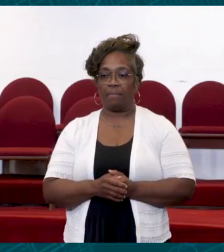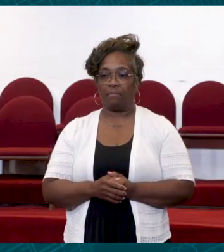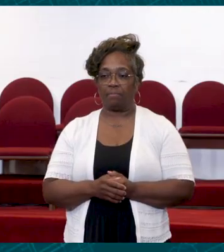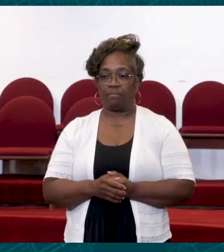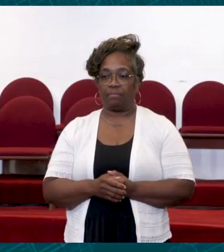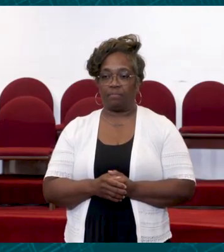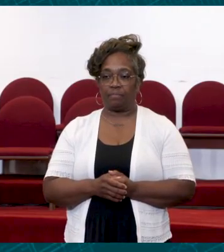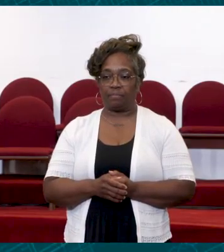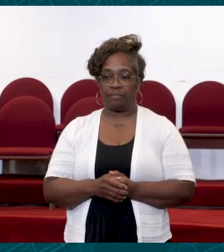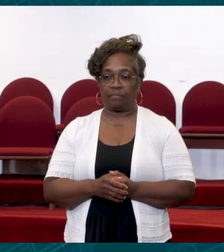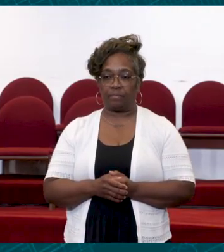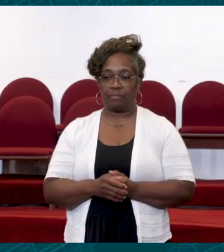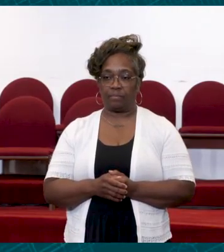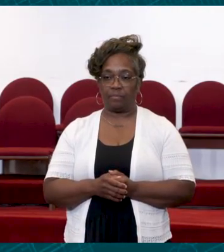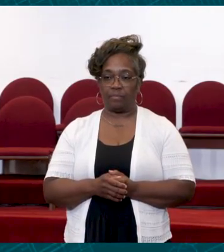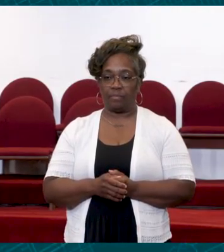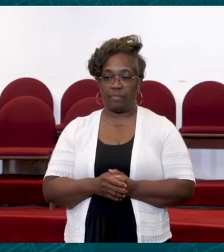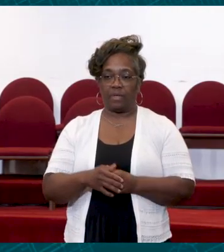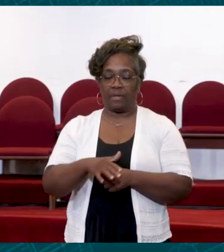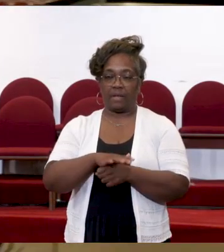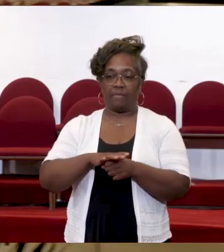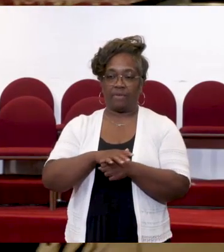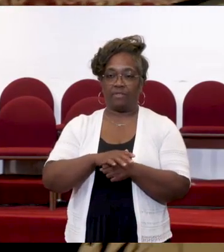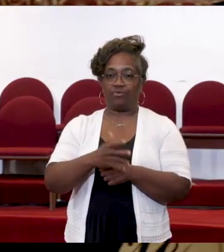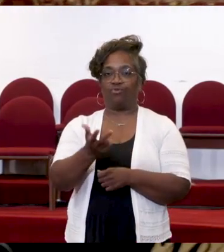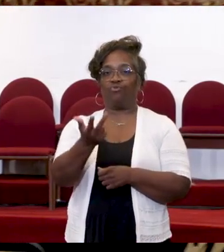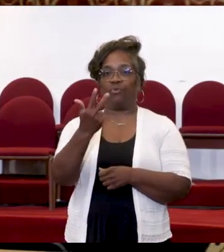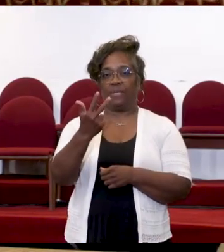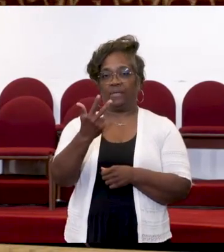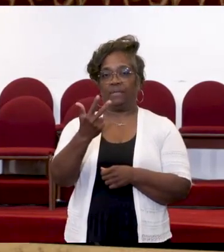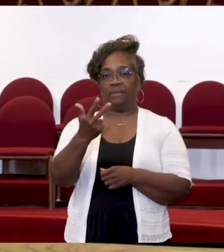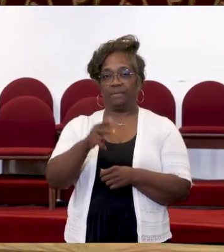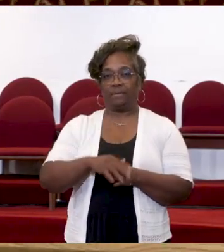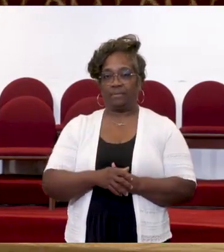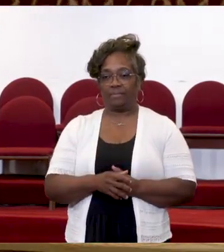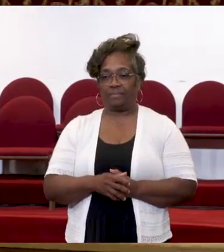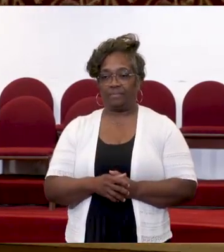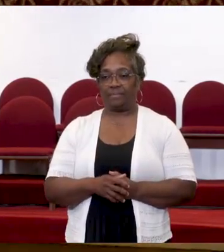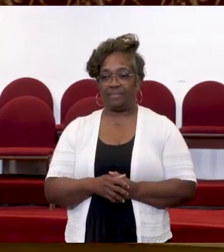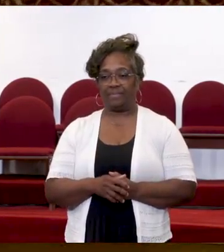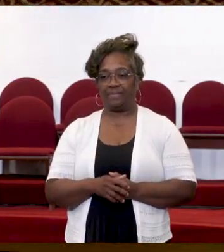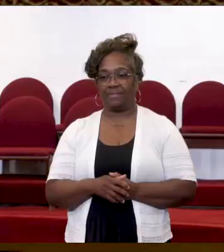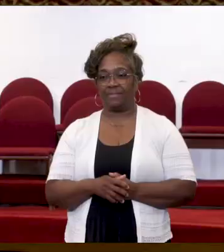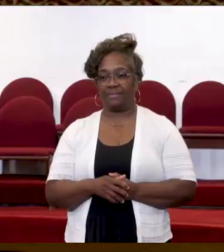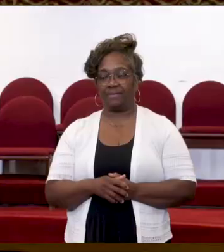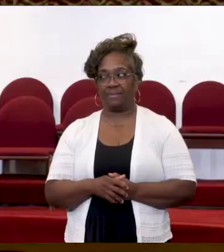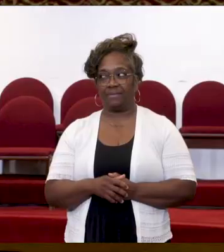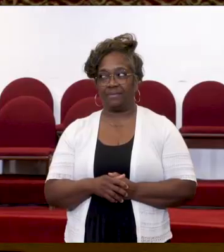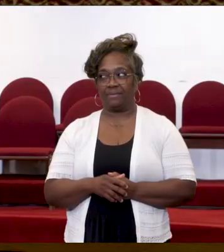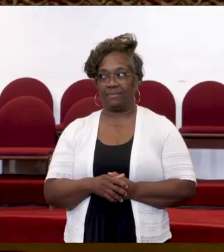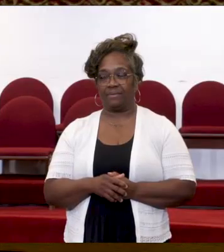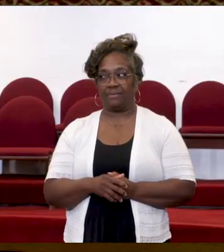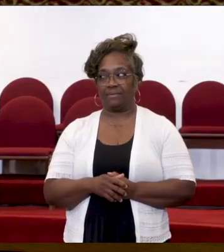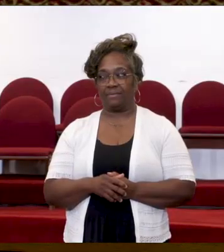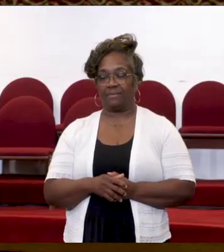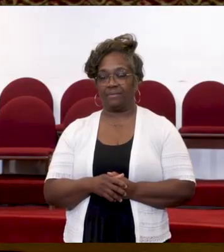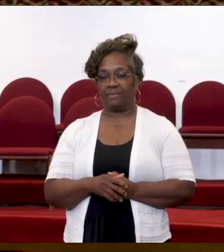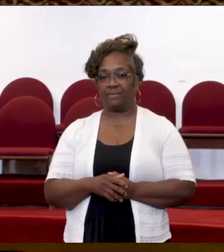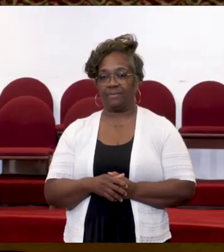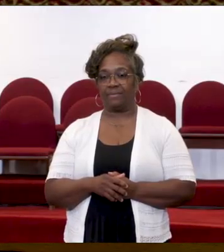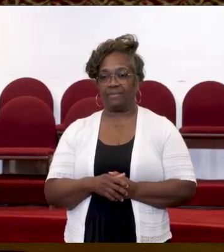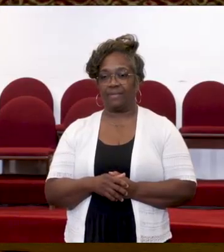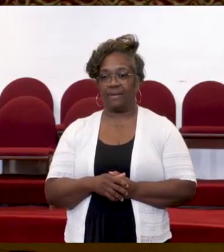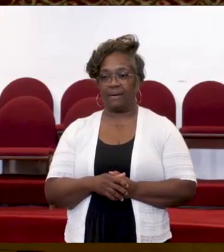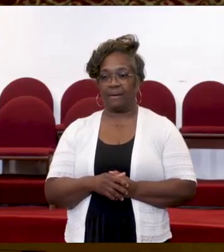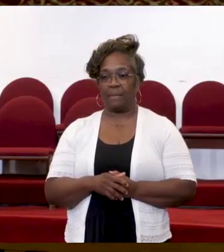right. How's everybody tonight? All right, so we have a provision in the charter that every year